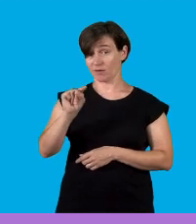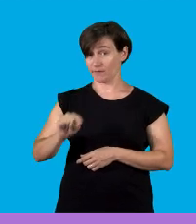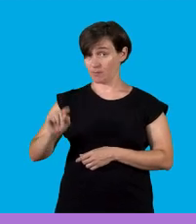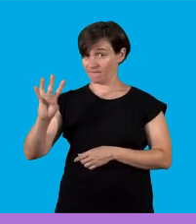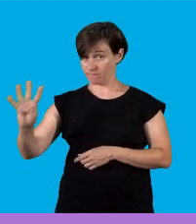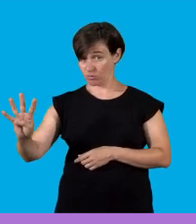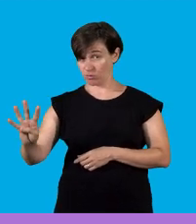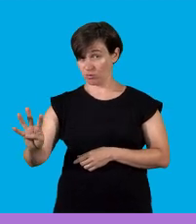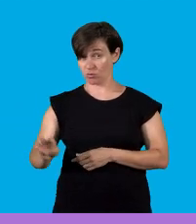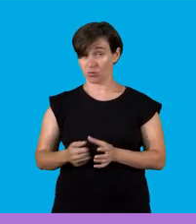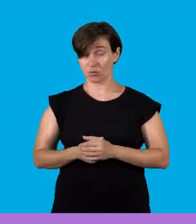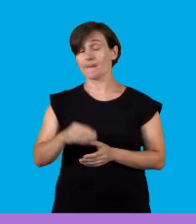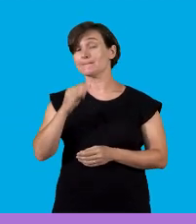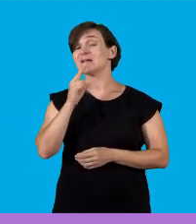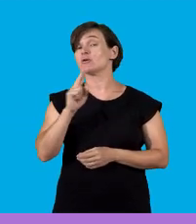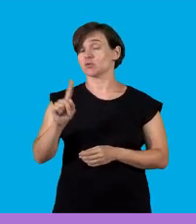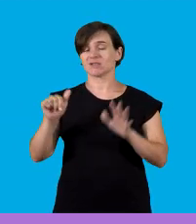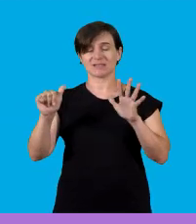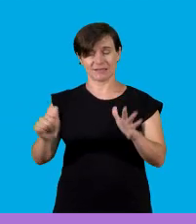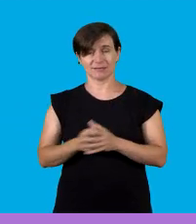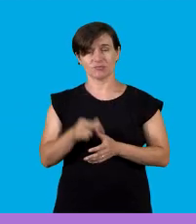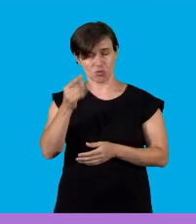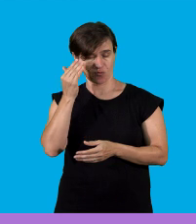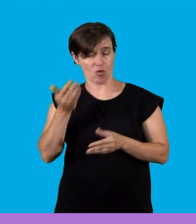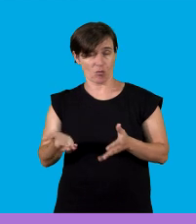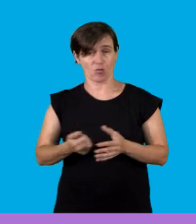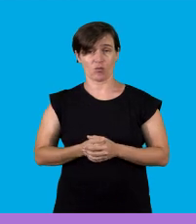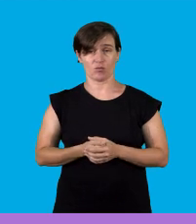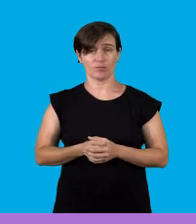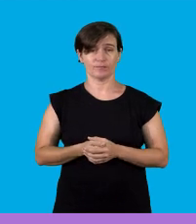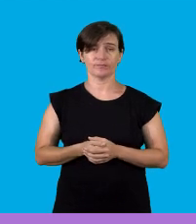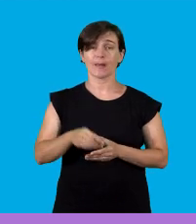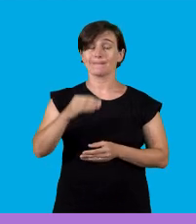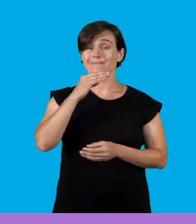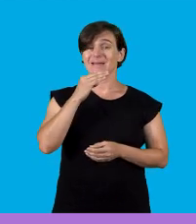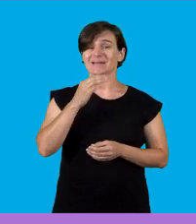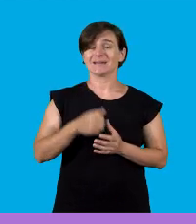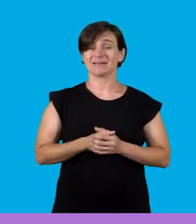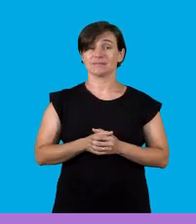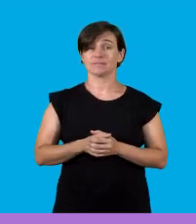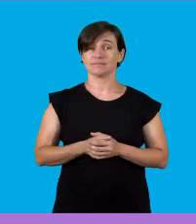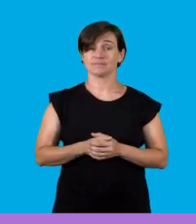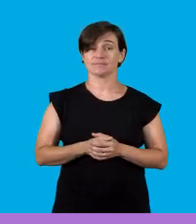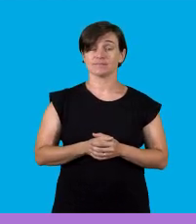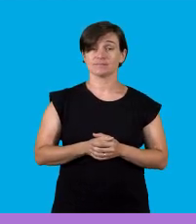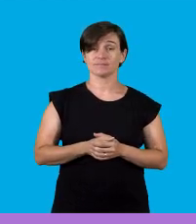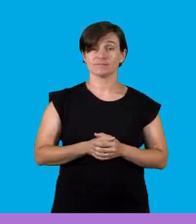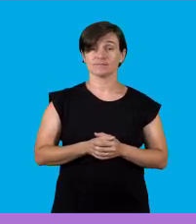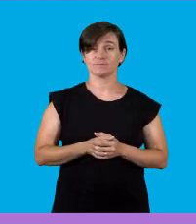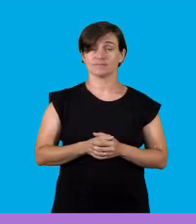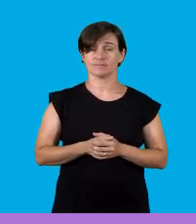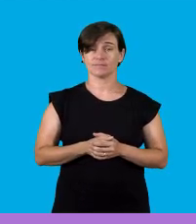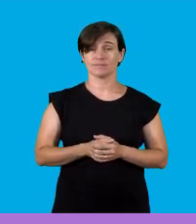Right? 24 divided by 4, you know your timetables, that will give me 6, right? We agree. So there will be 6 of that. So therefore, I'll